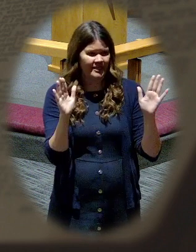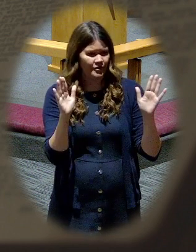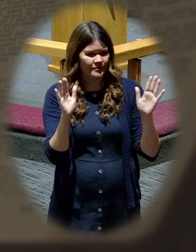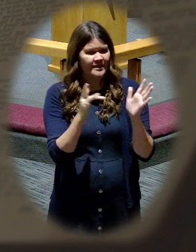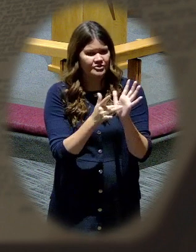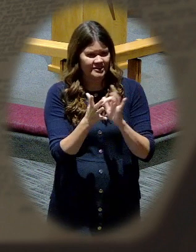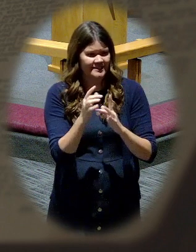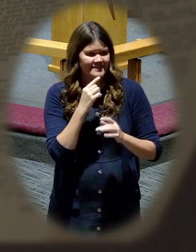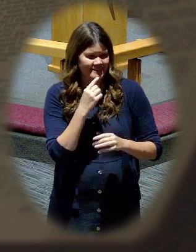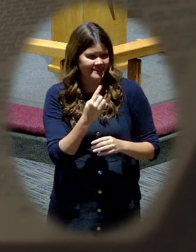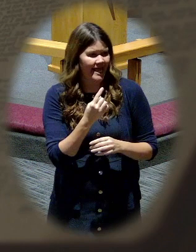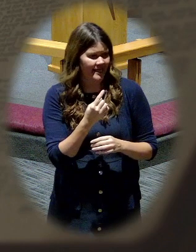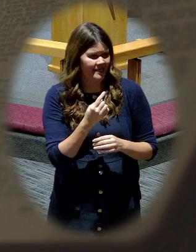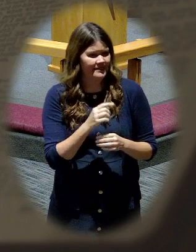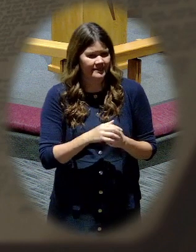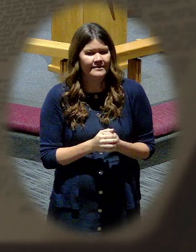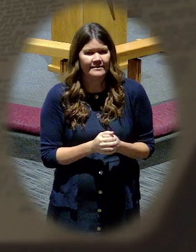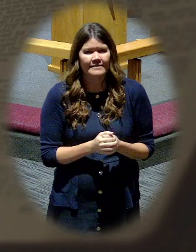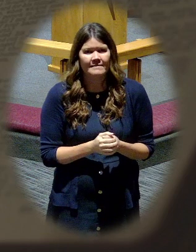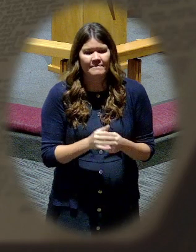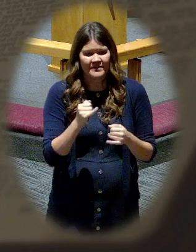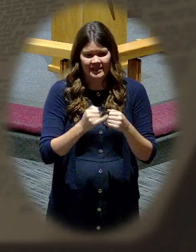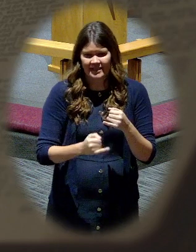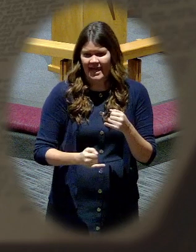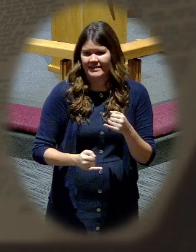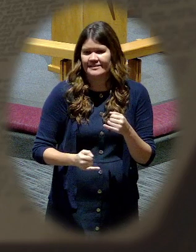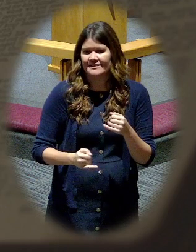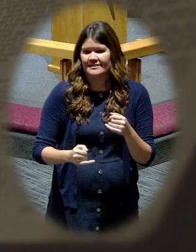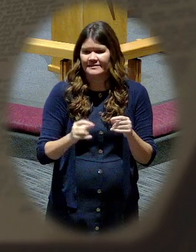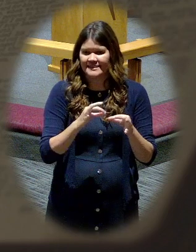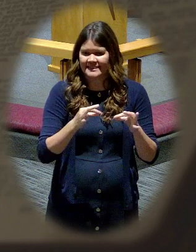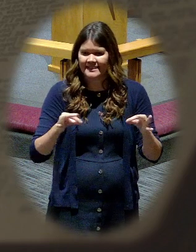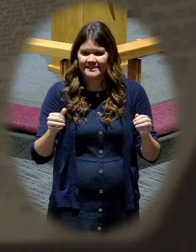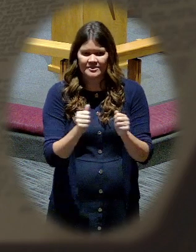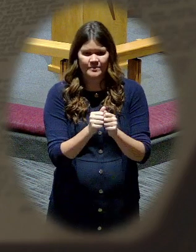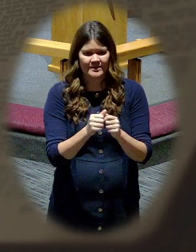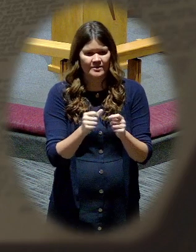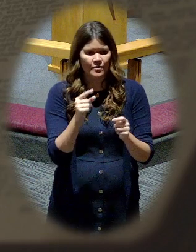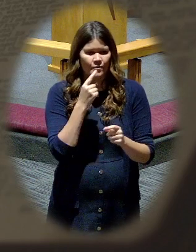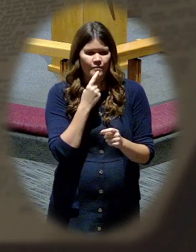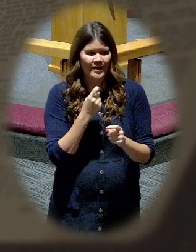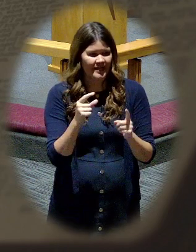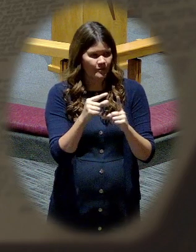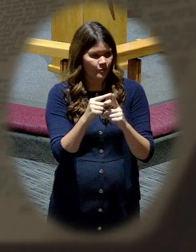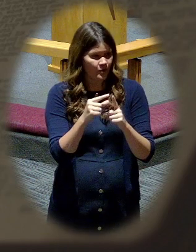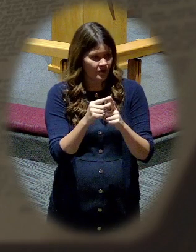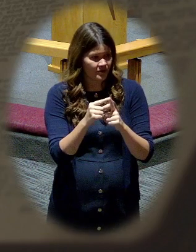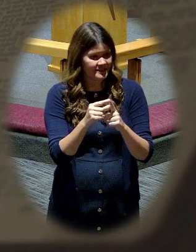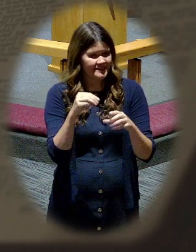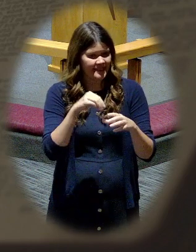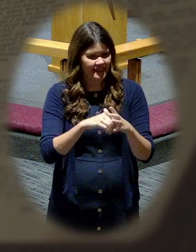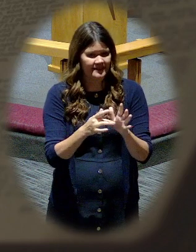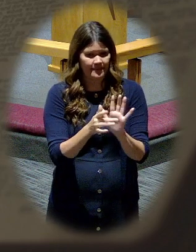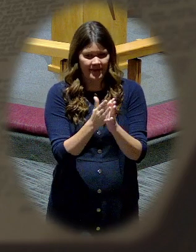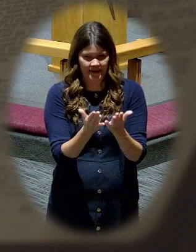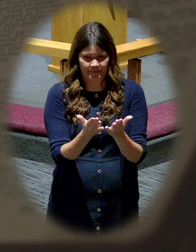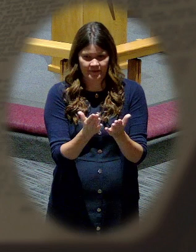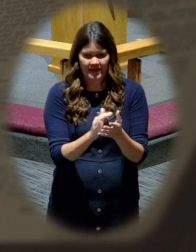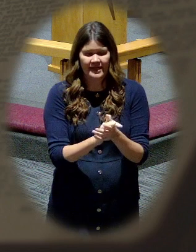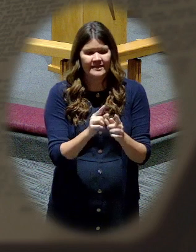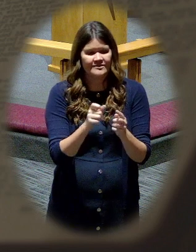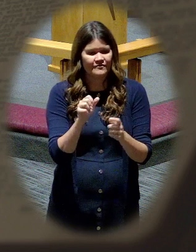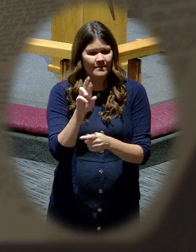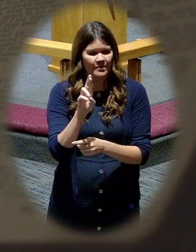they do it. The last sentence with red words in one of those Bible editions is taken